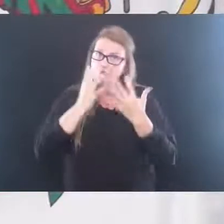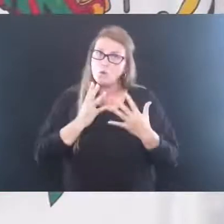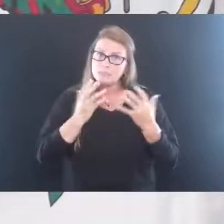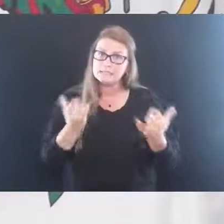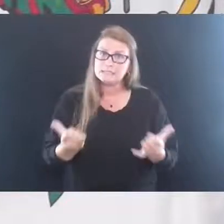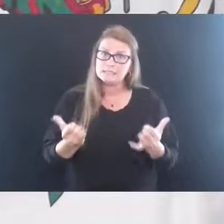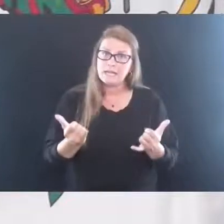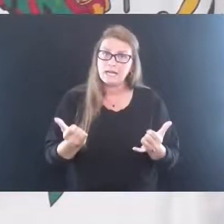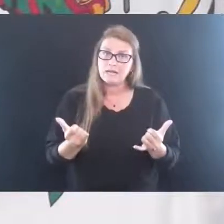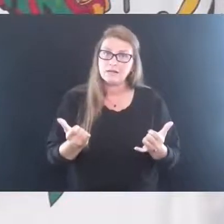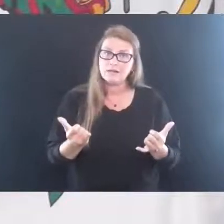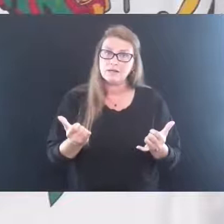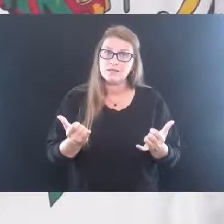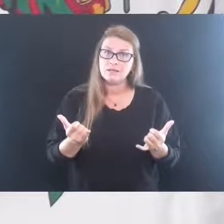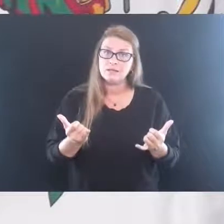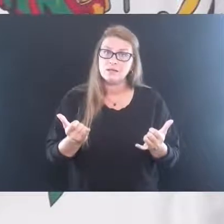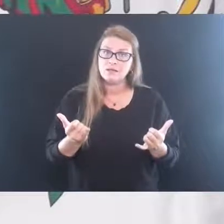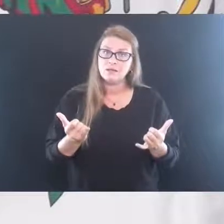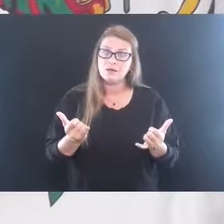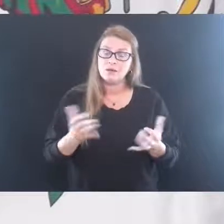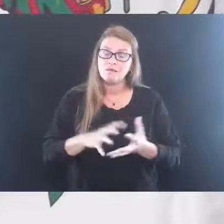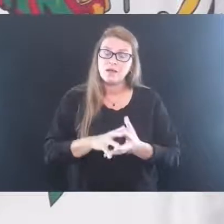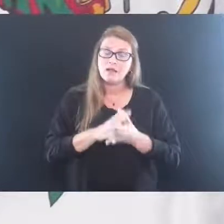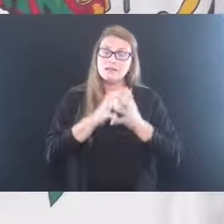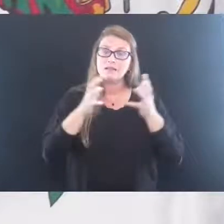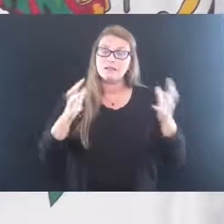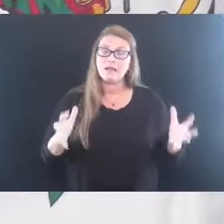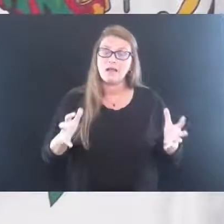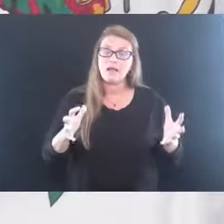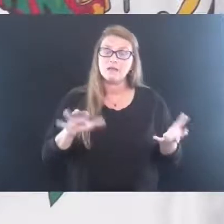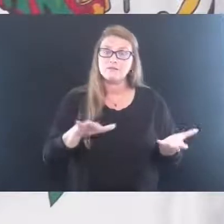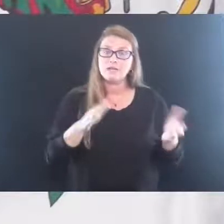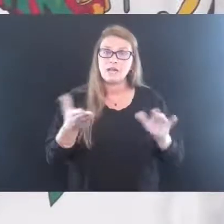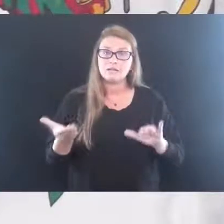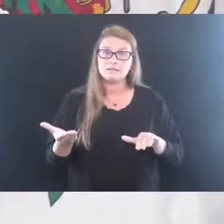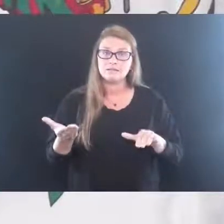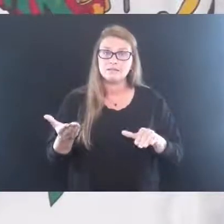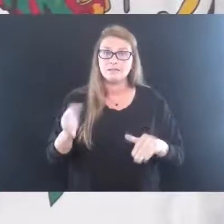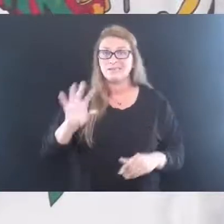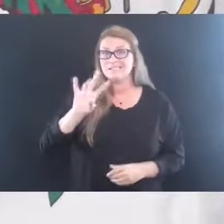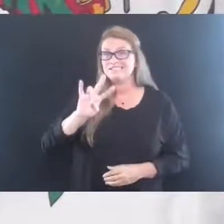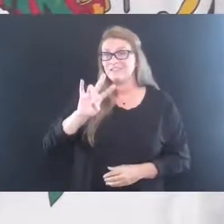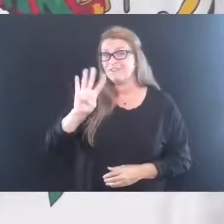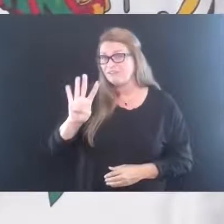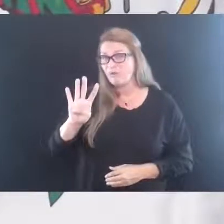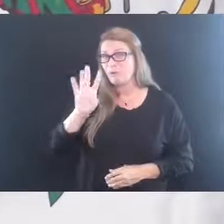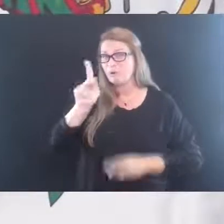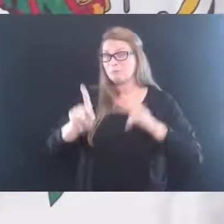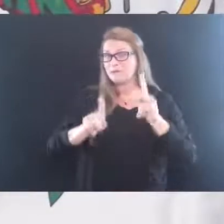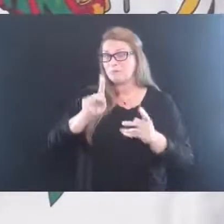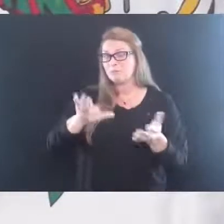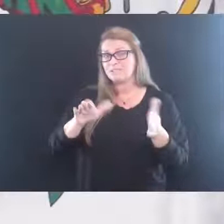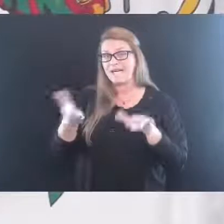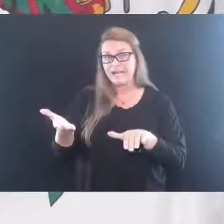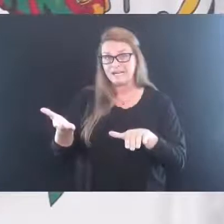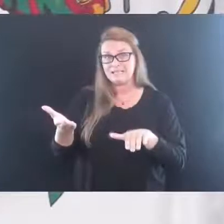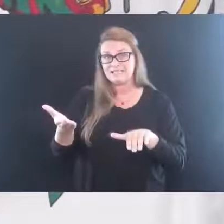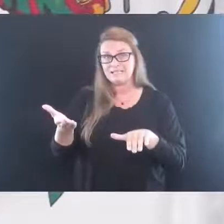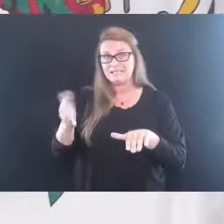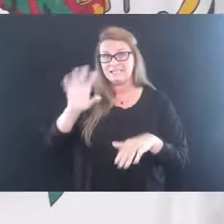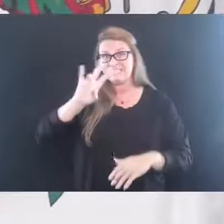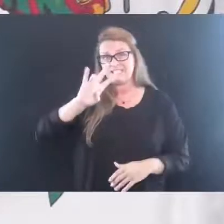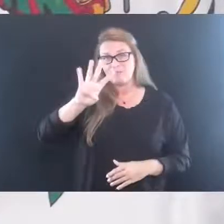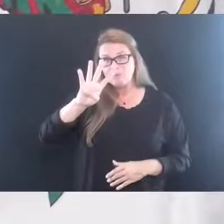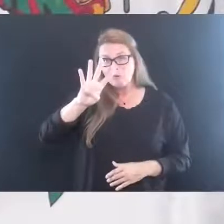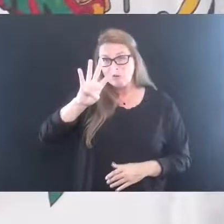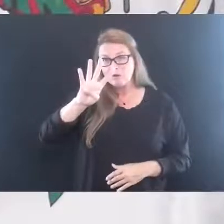today, we have an overwhelming amount of deaths. 74 people have died. 74 more people have died since